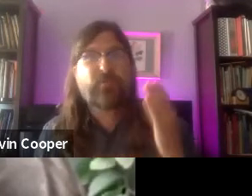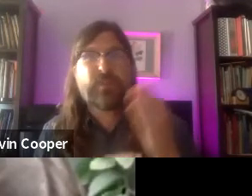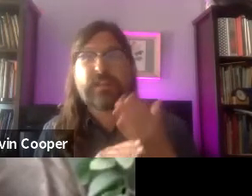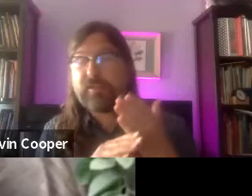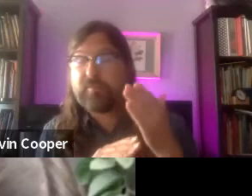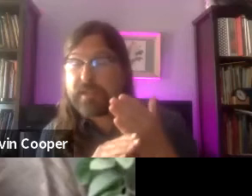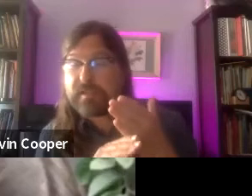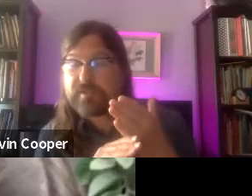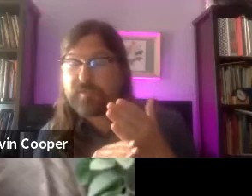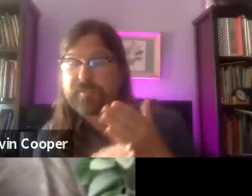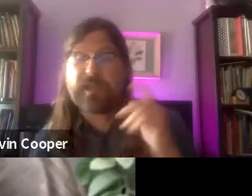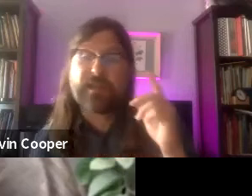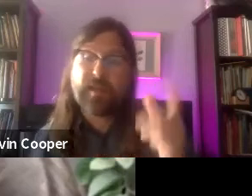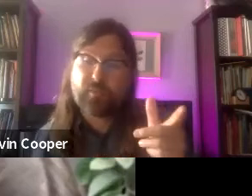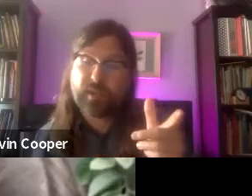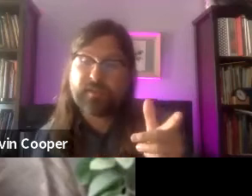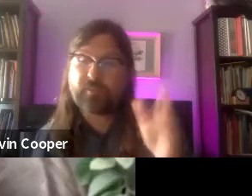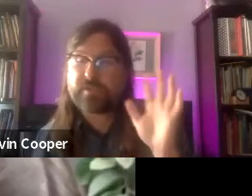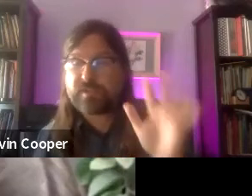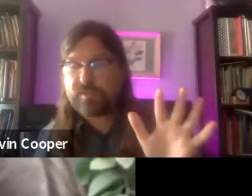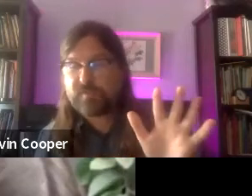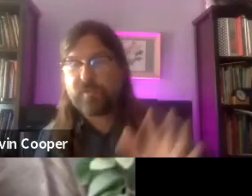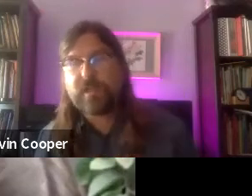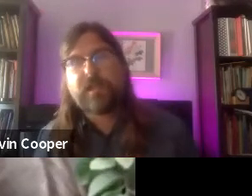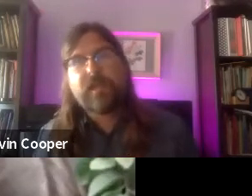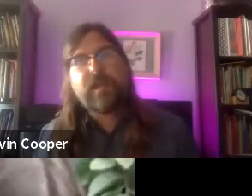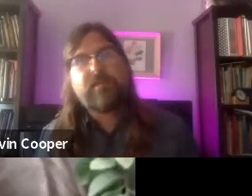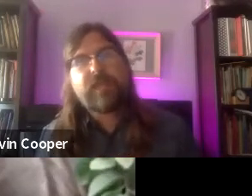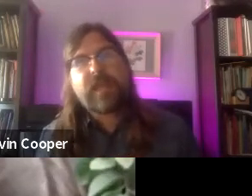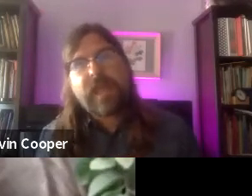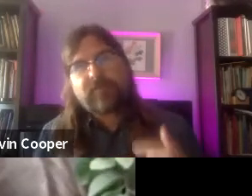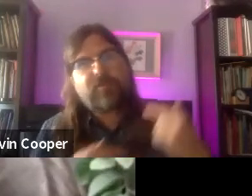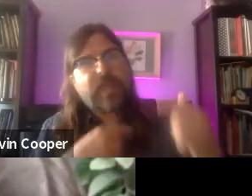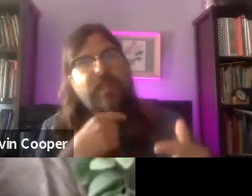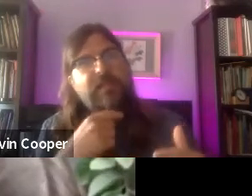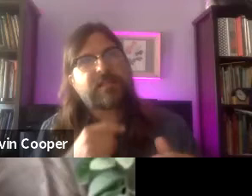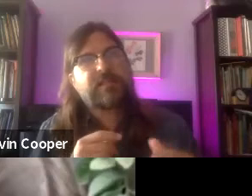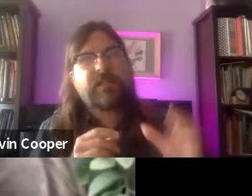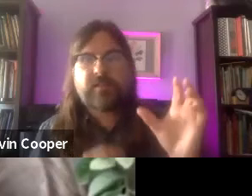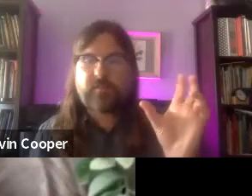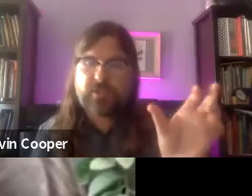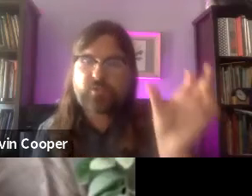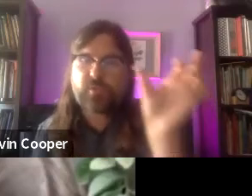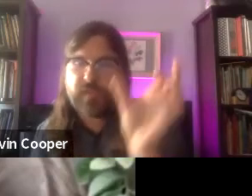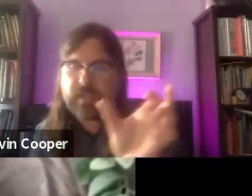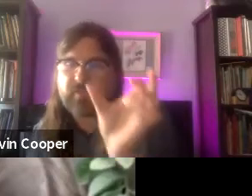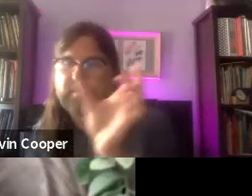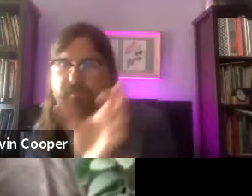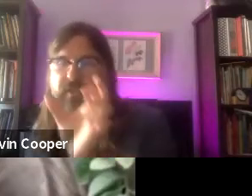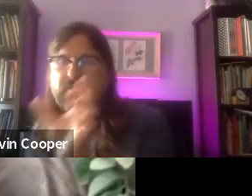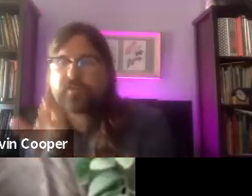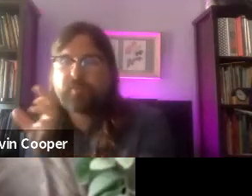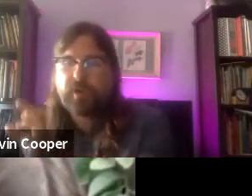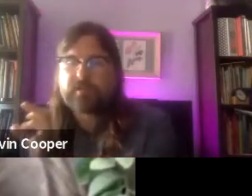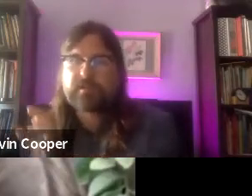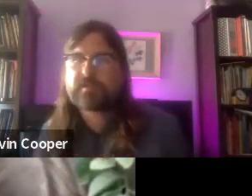can really hear the beat that they're supposed to line up with, which is useful. And then after that is the individual videos of each